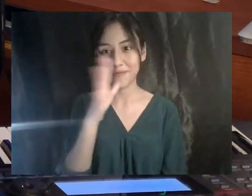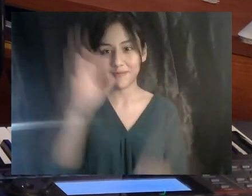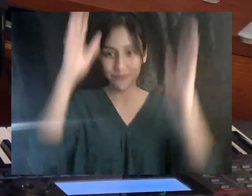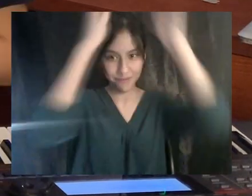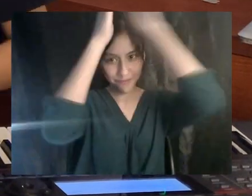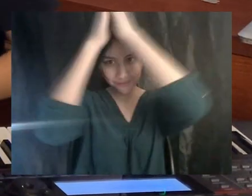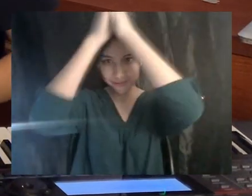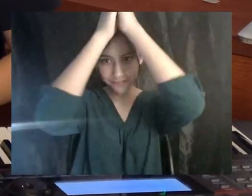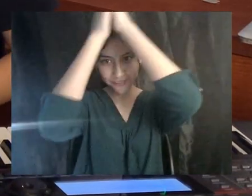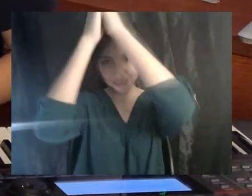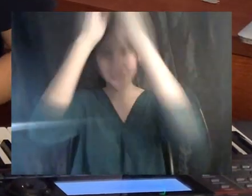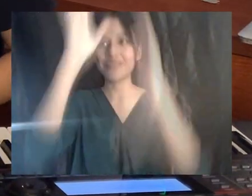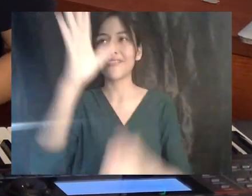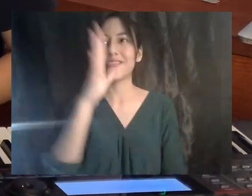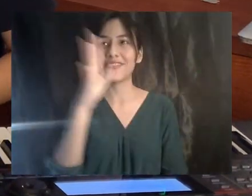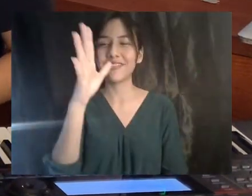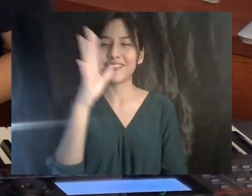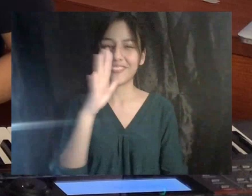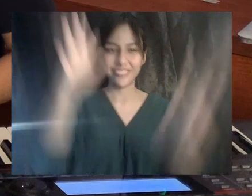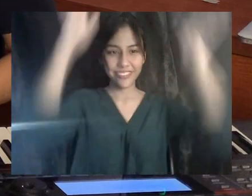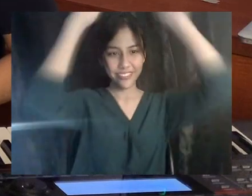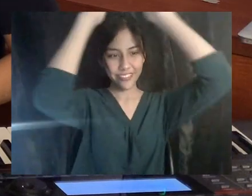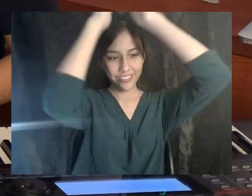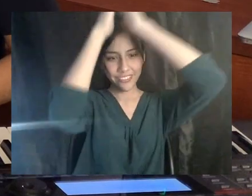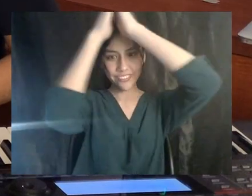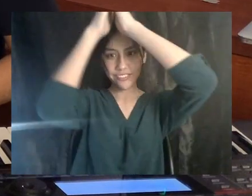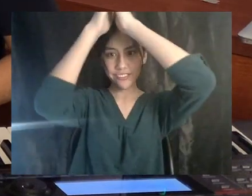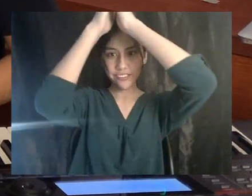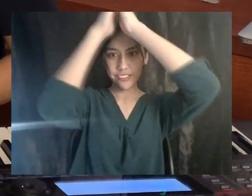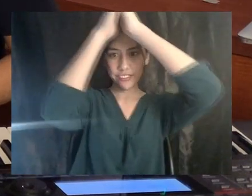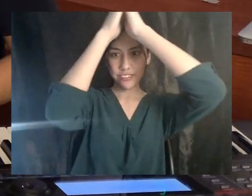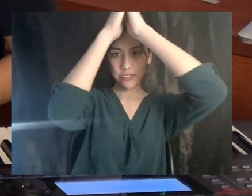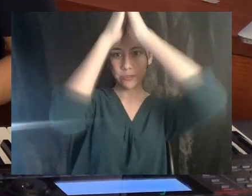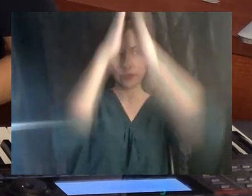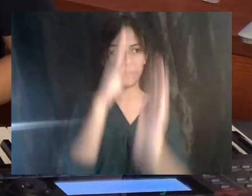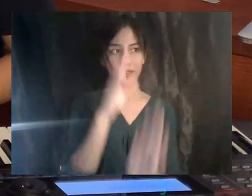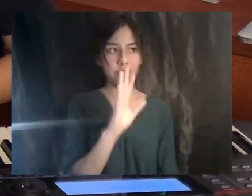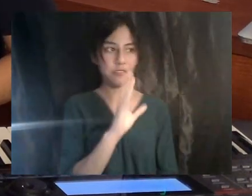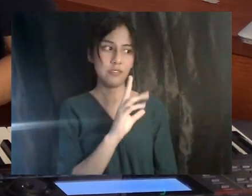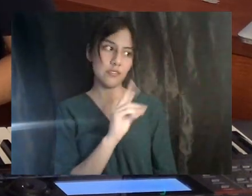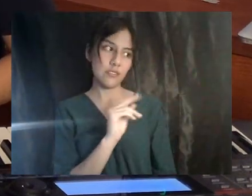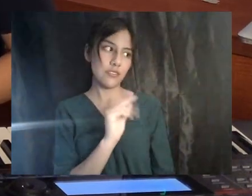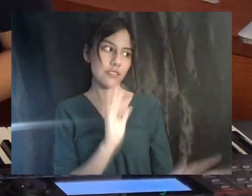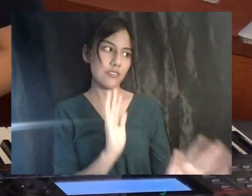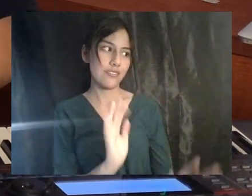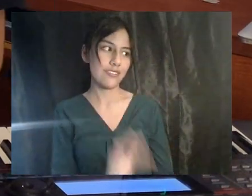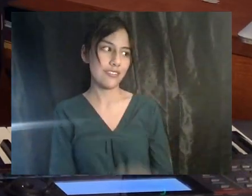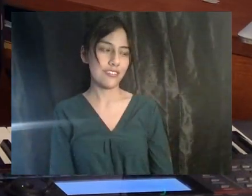Mama shark do do do do do do. Mama shark do do. Not right now, Sam.